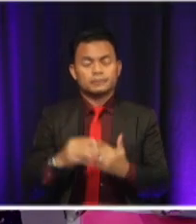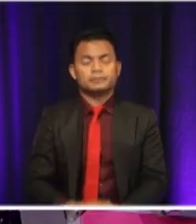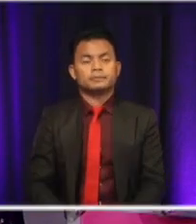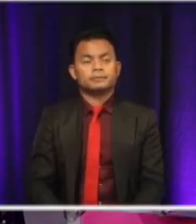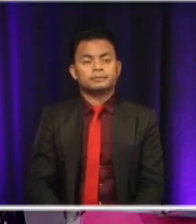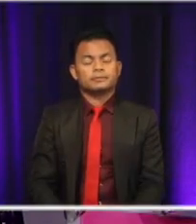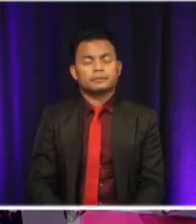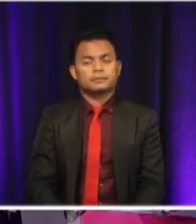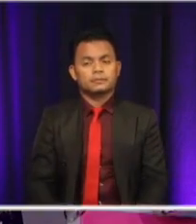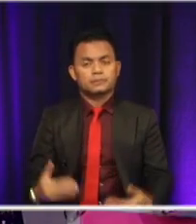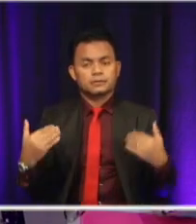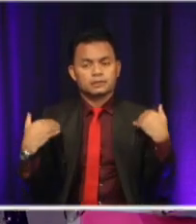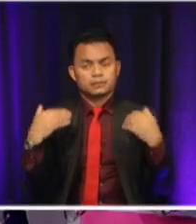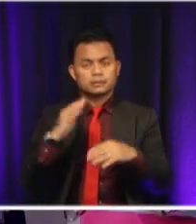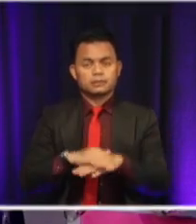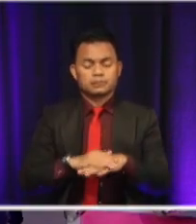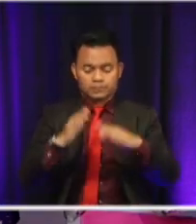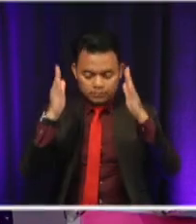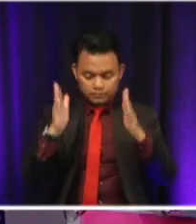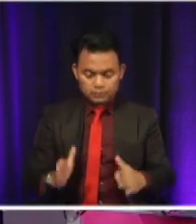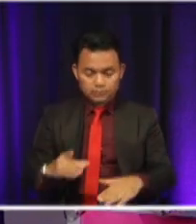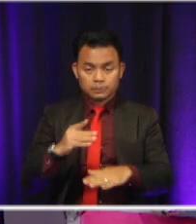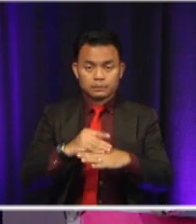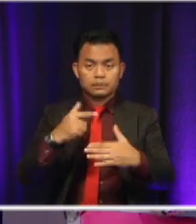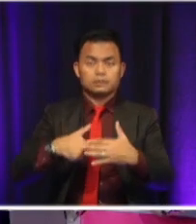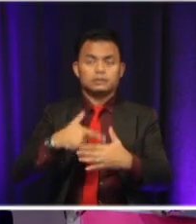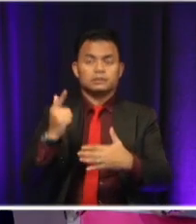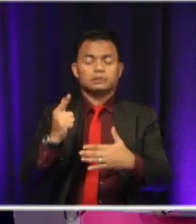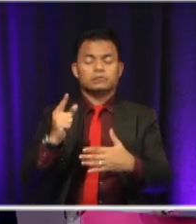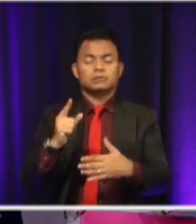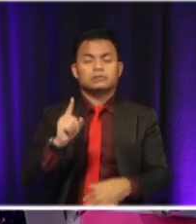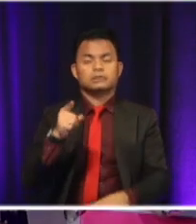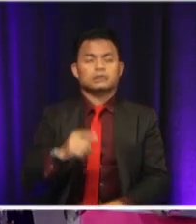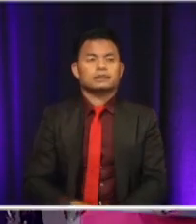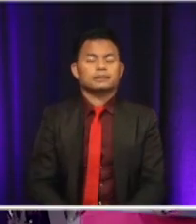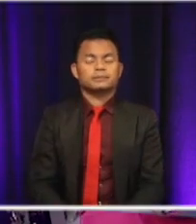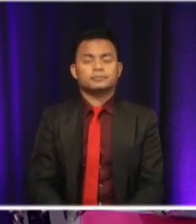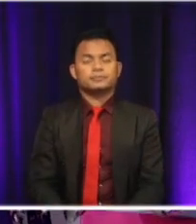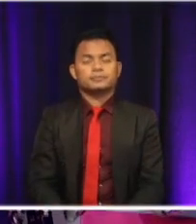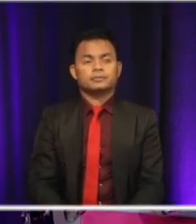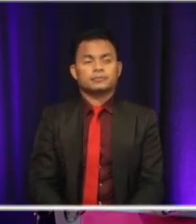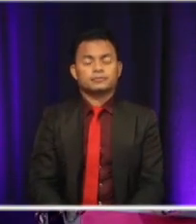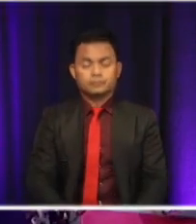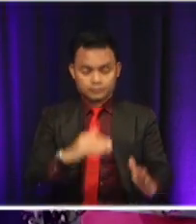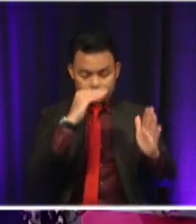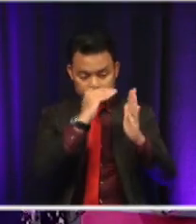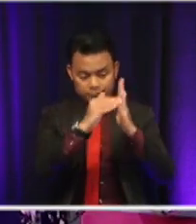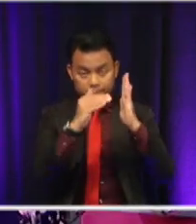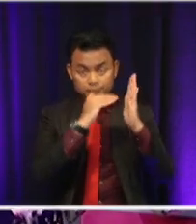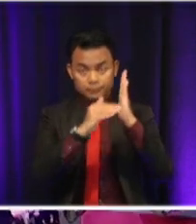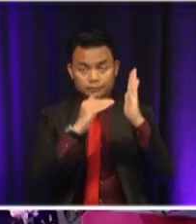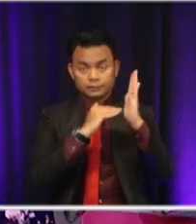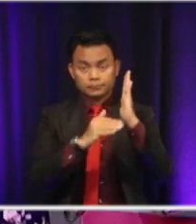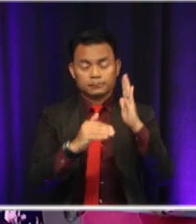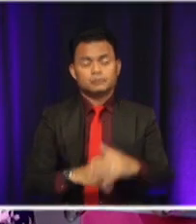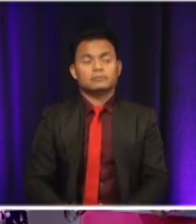other candidates out there who would have utilized the lines of the poem and would have written those lines